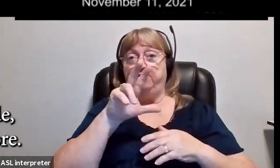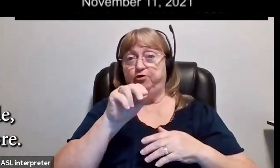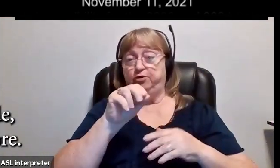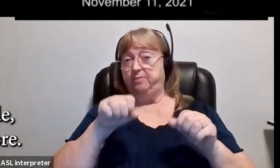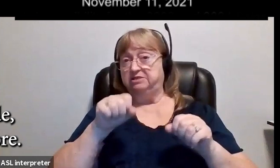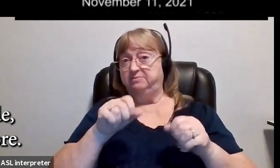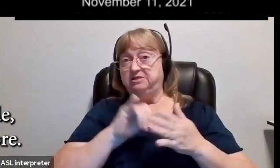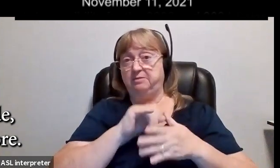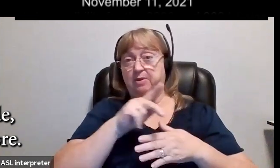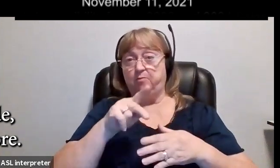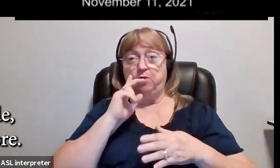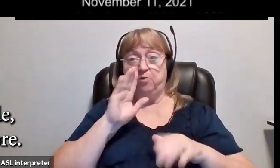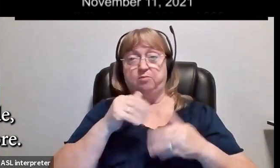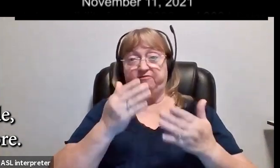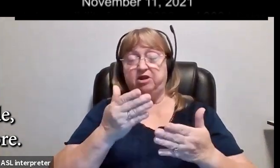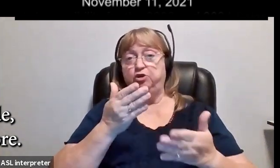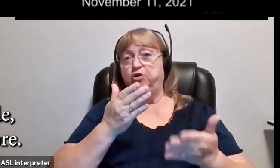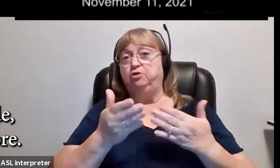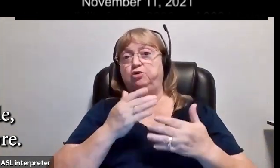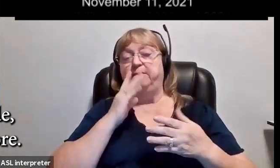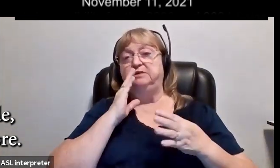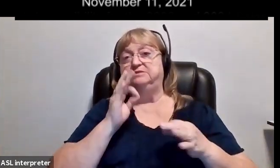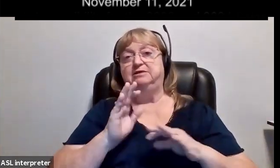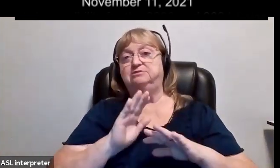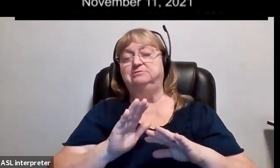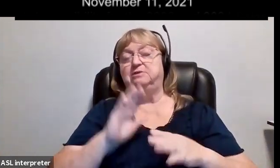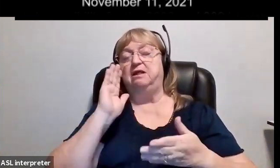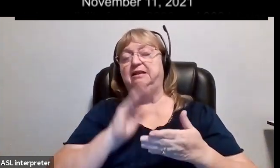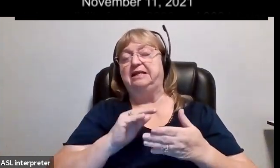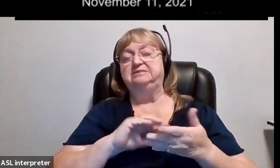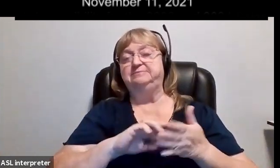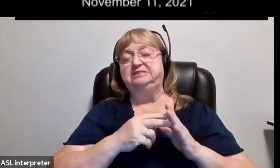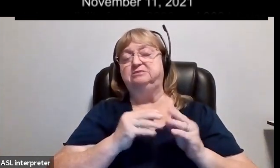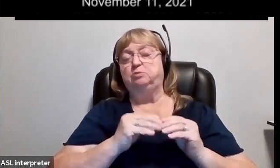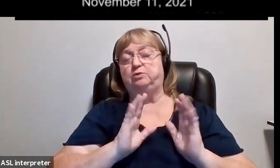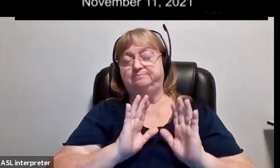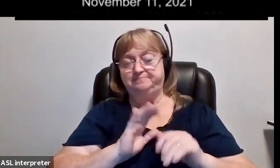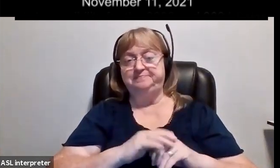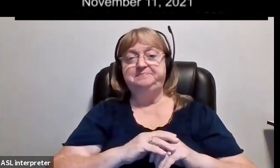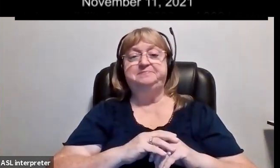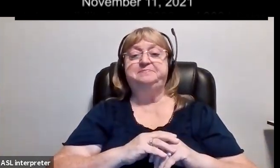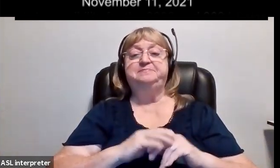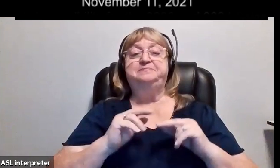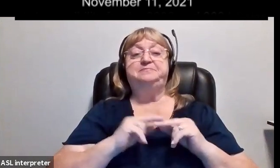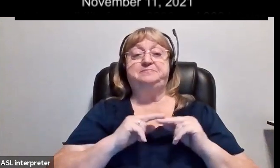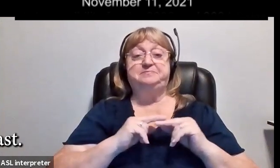that PowerPoint's going to provide for you, you may just decide that less is more. So on to slide 13. Let me